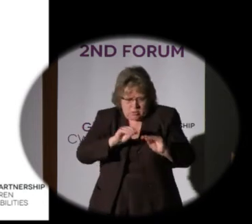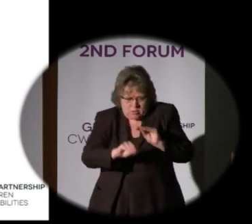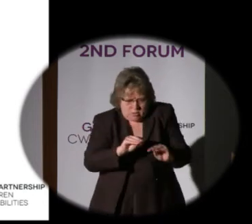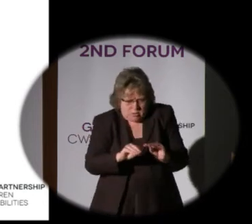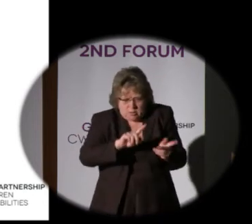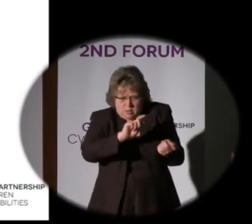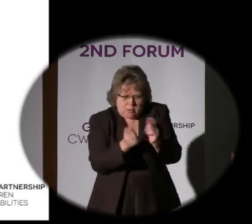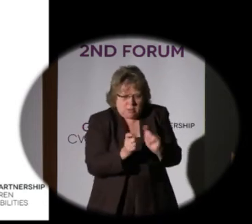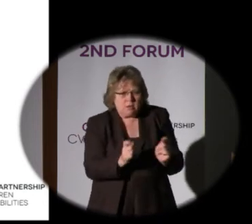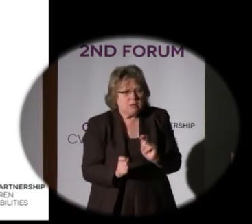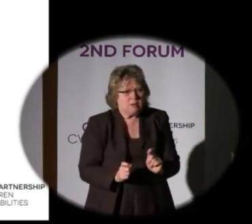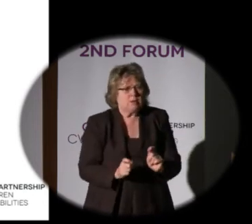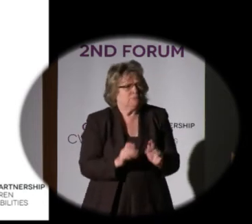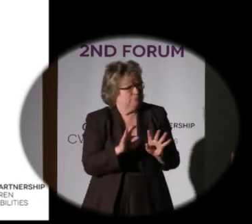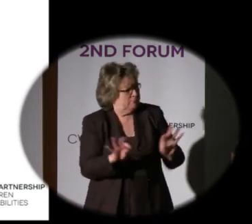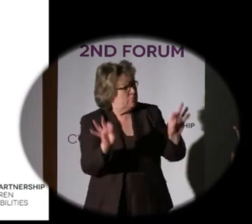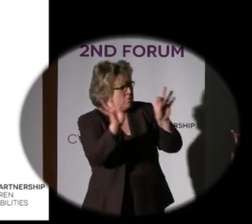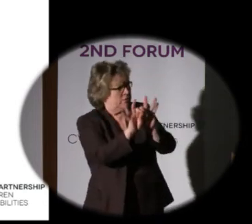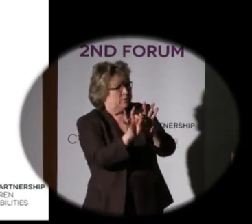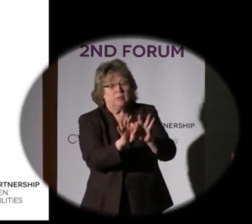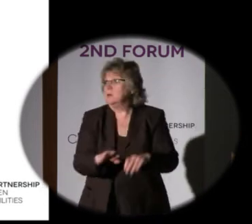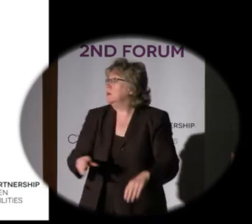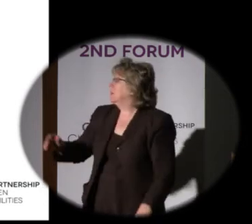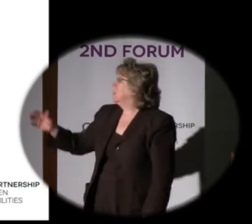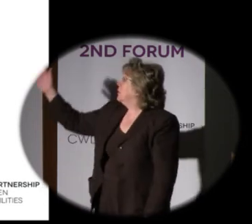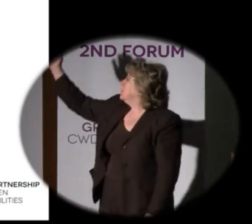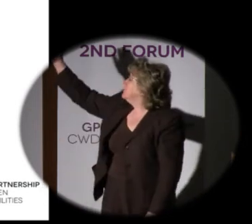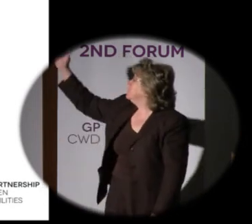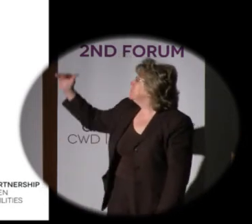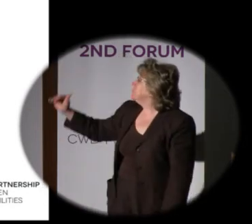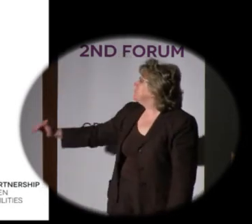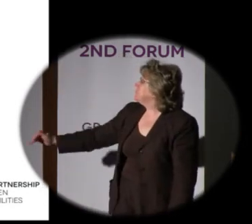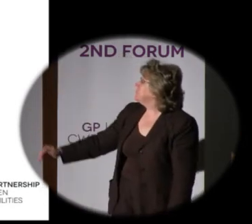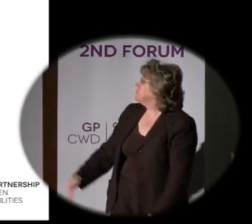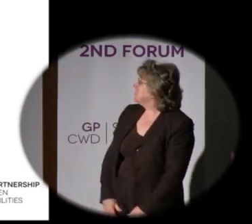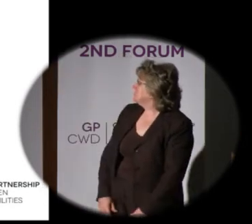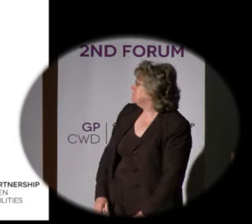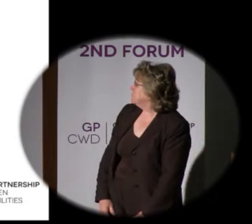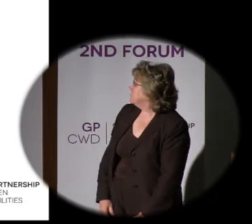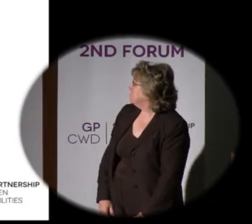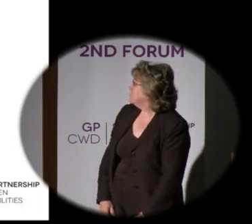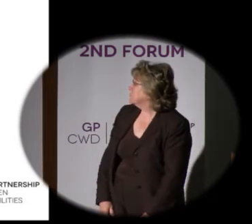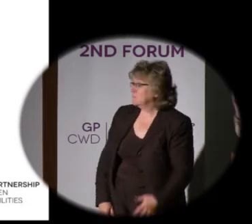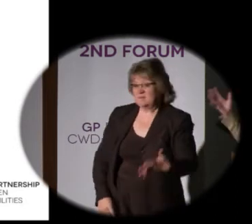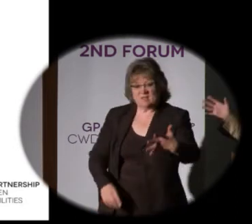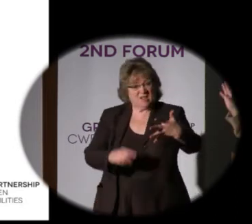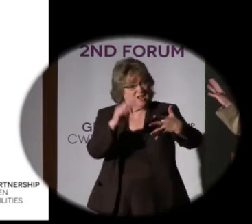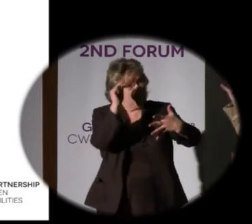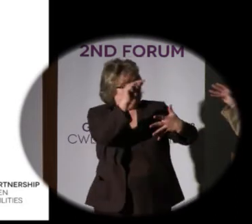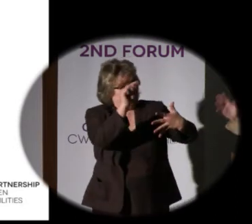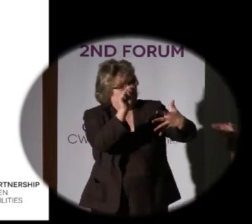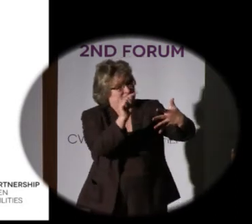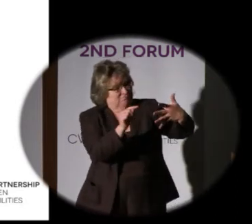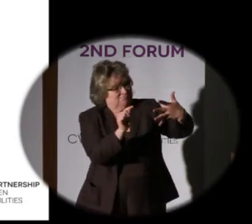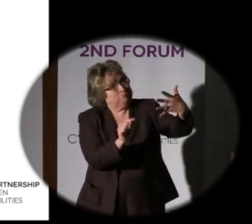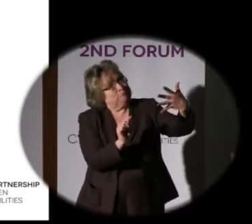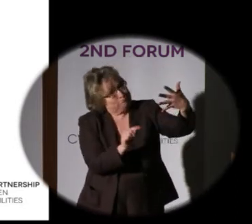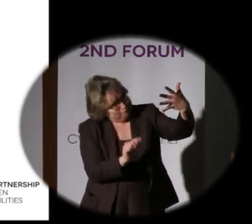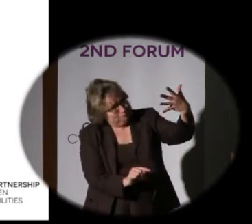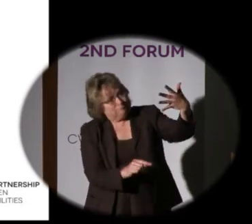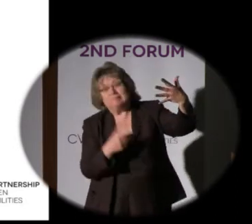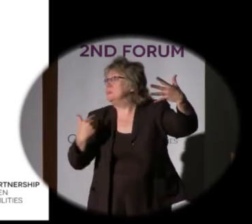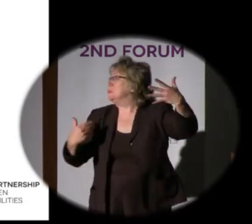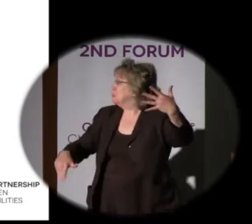step. Task force priorities. Again, this is a collective